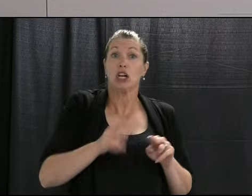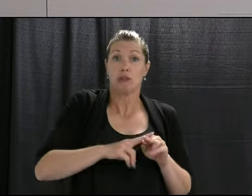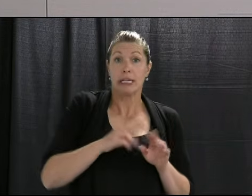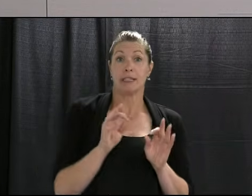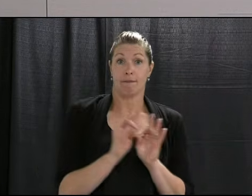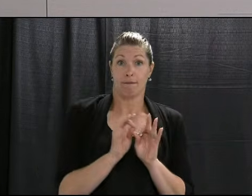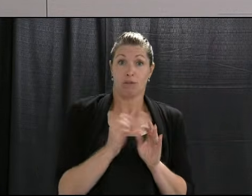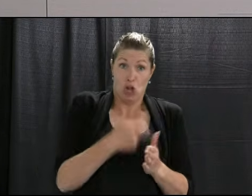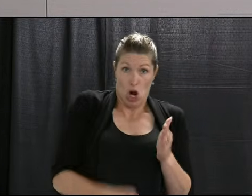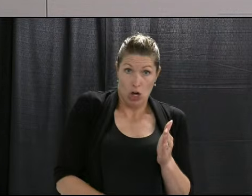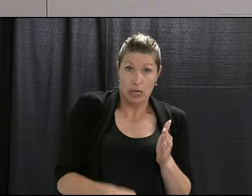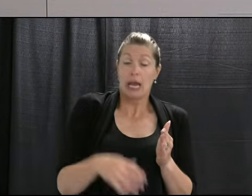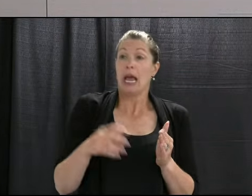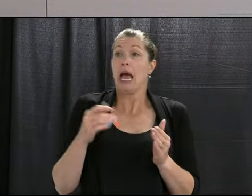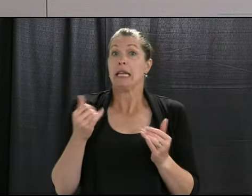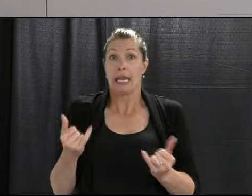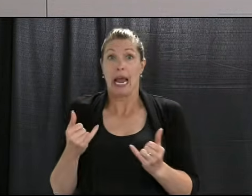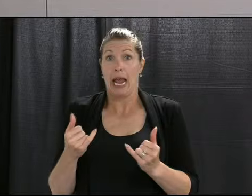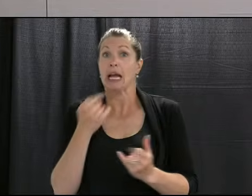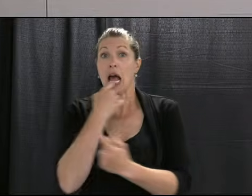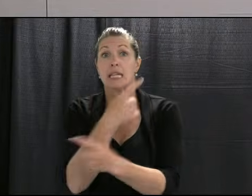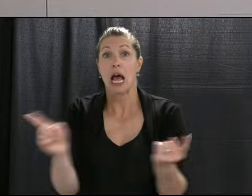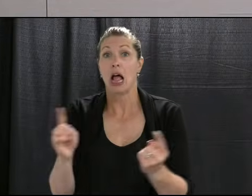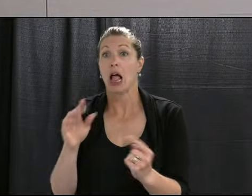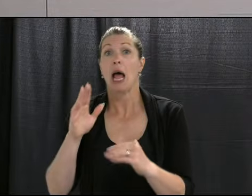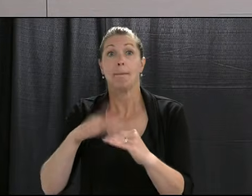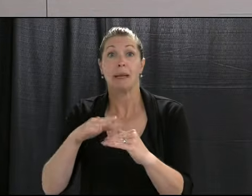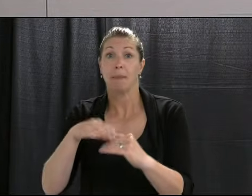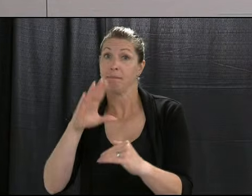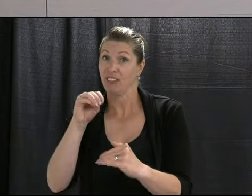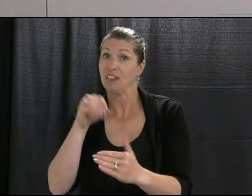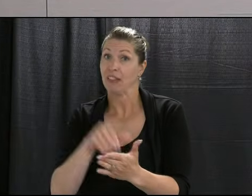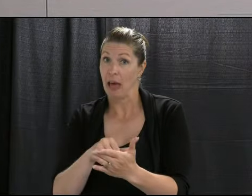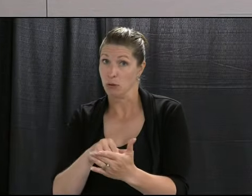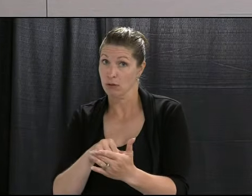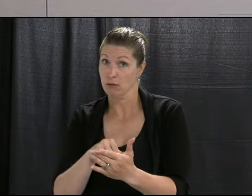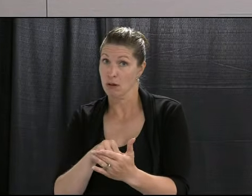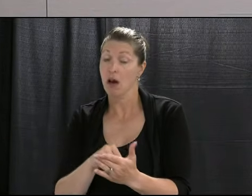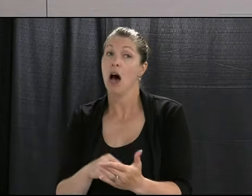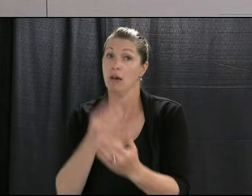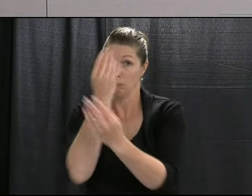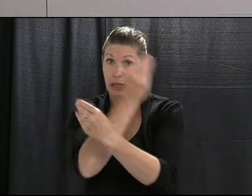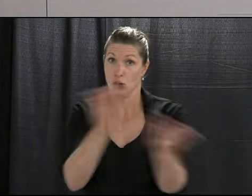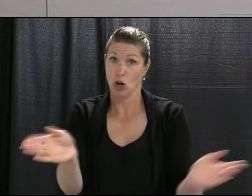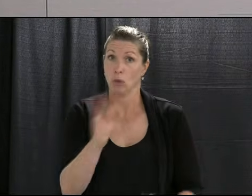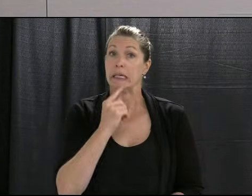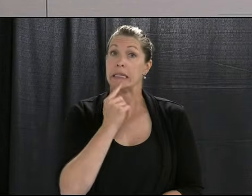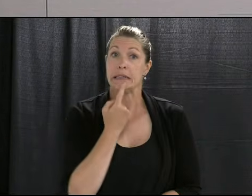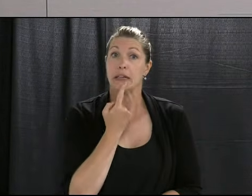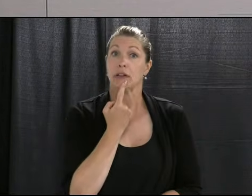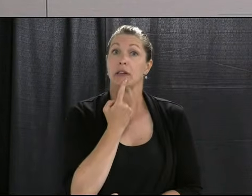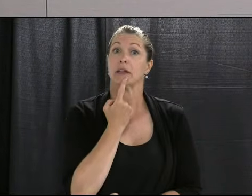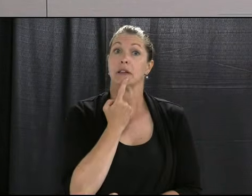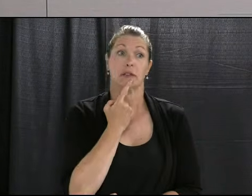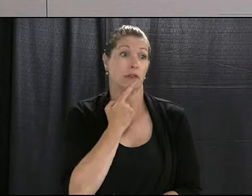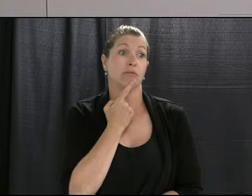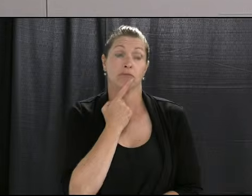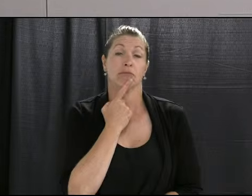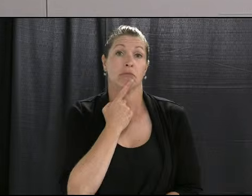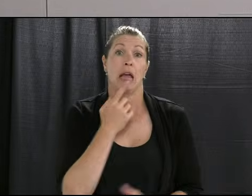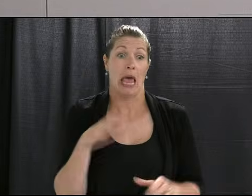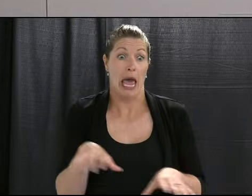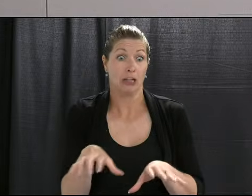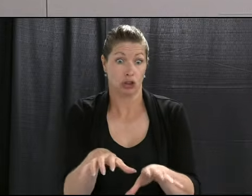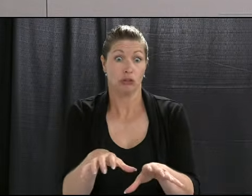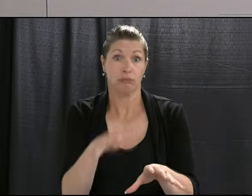we'll continue to look at everything we can do. I hope that this makes people realize that there are serious consequences to their actions, and I really hope we wouldn't